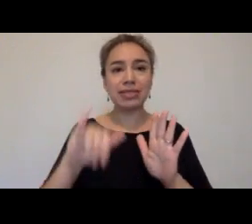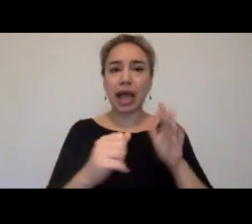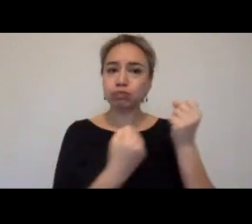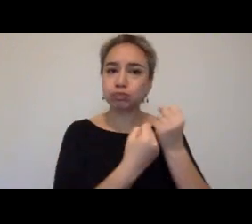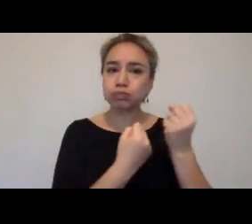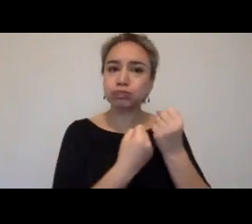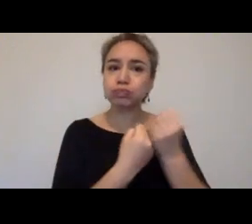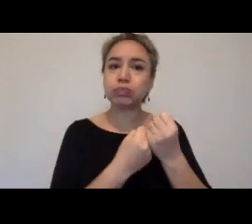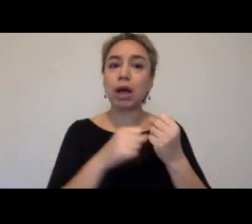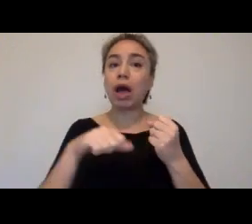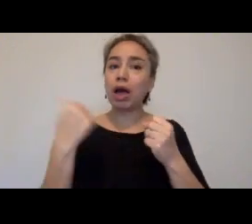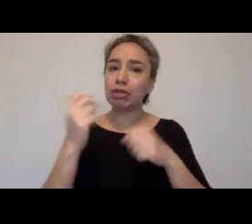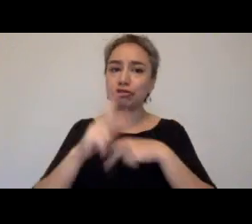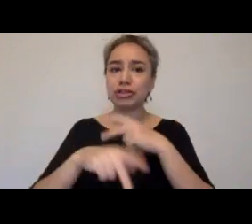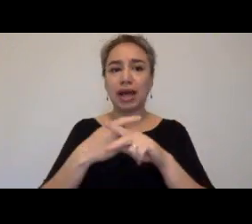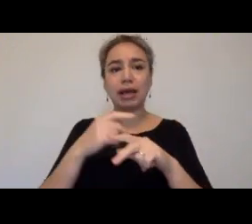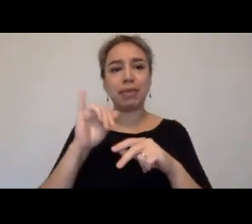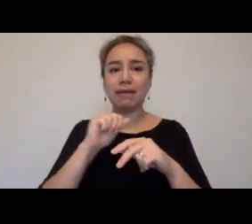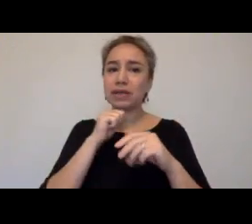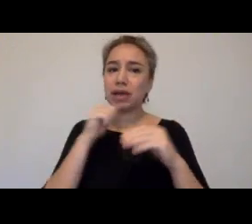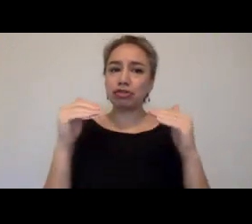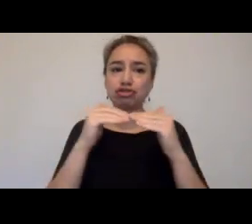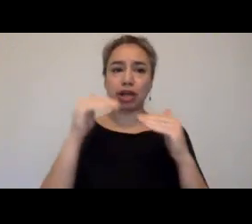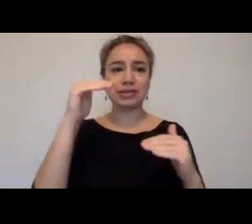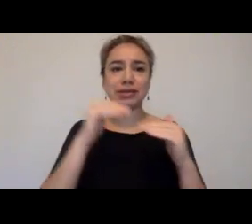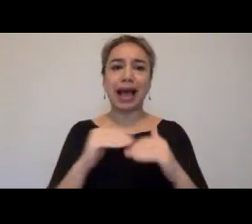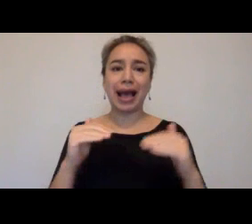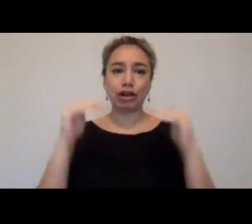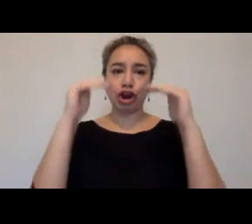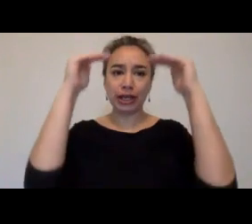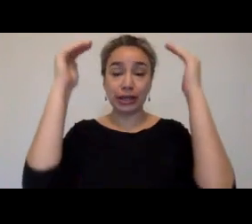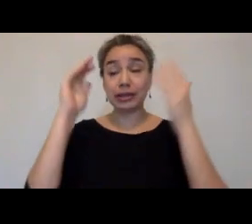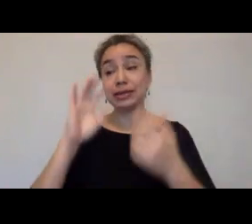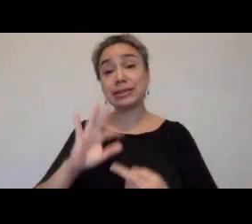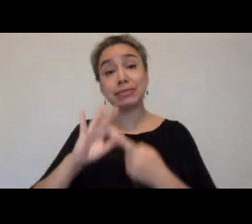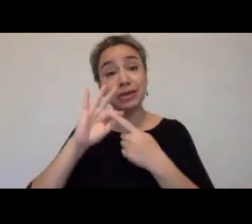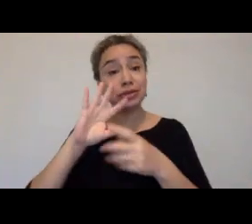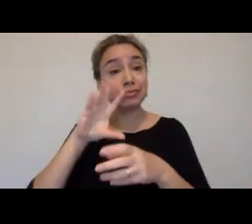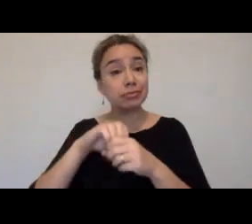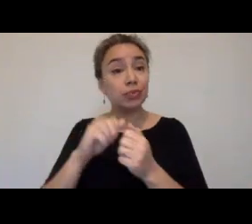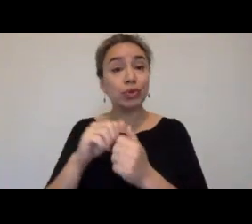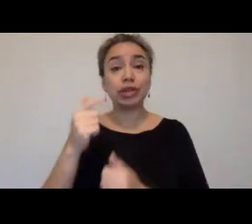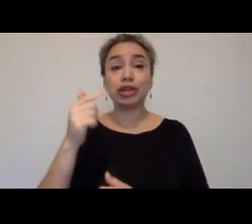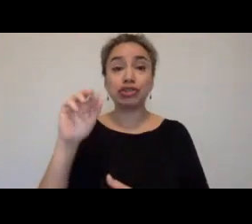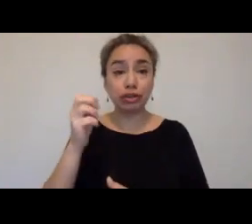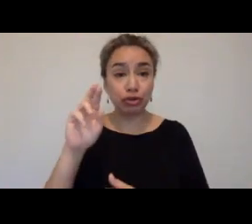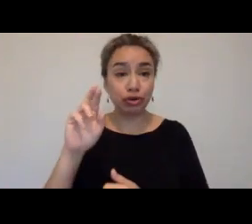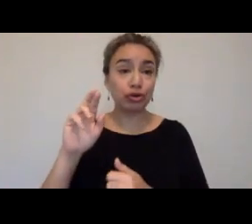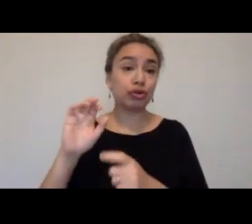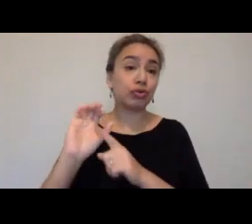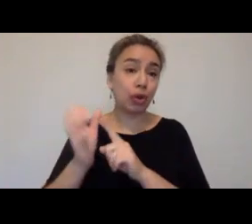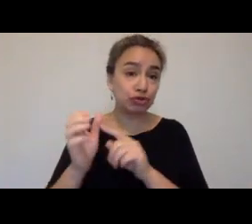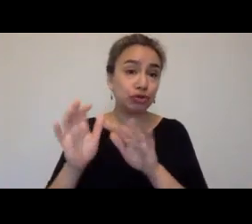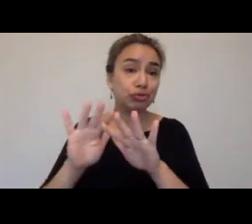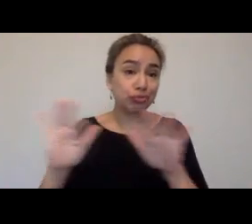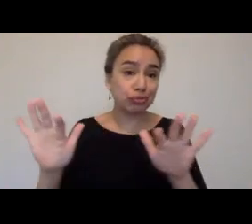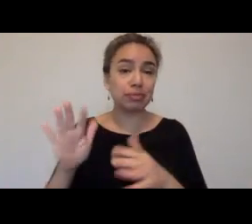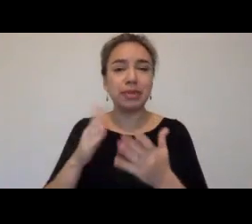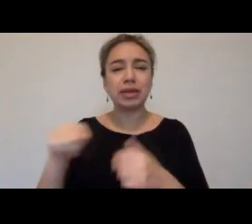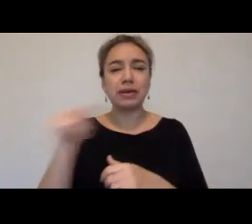unjust hierarchies and stereotypes, especially those concerning gender and culture. And many of you are probably aware of recent research on this with